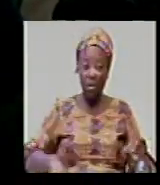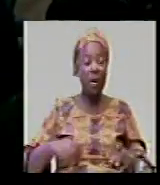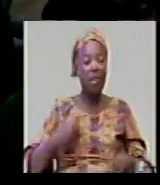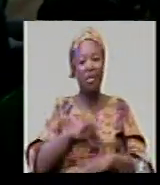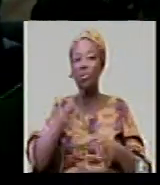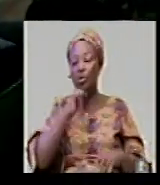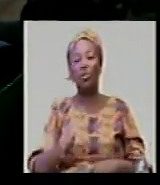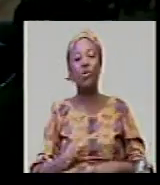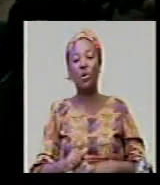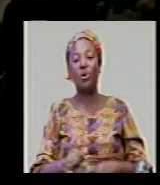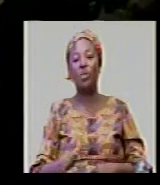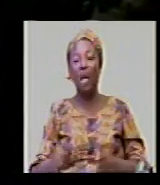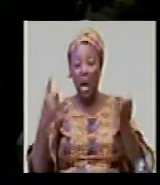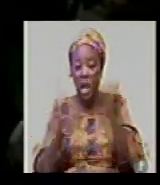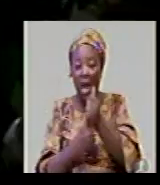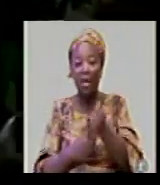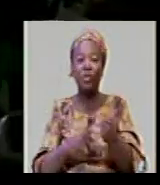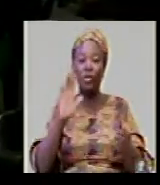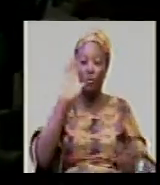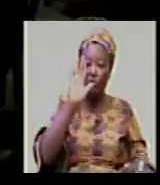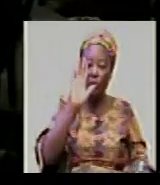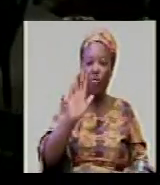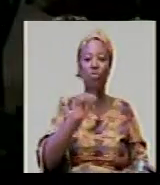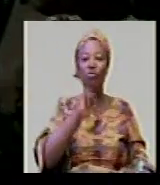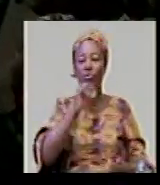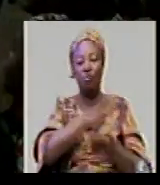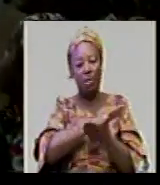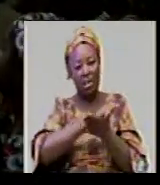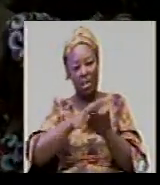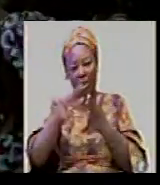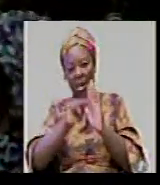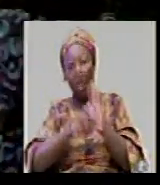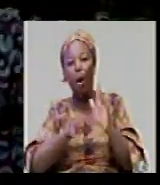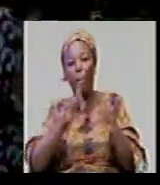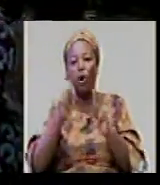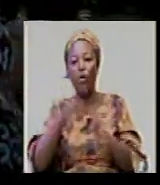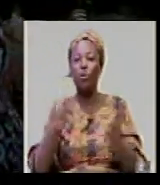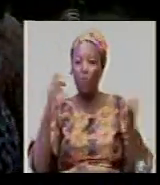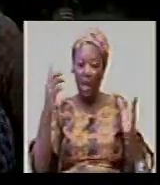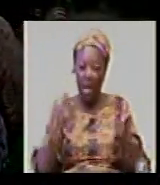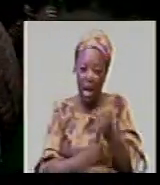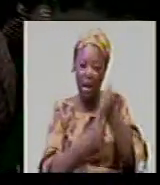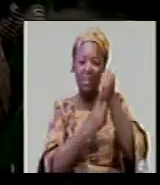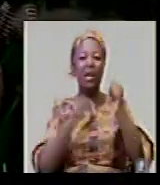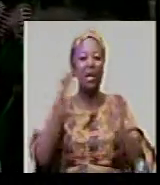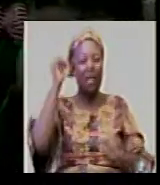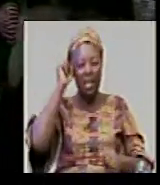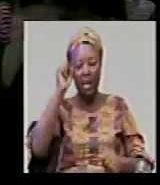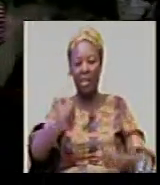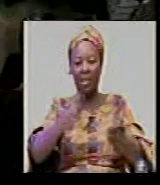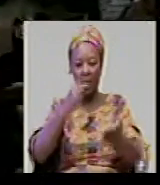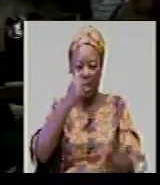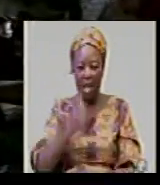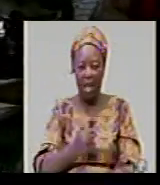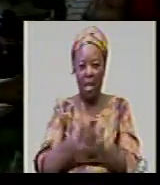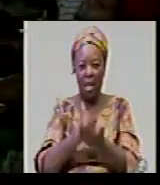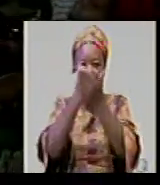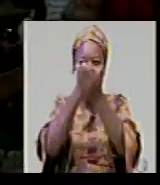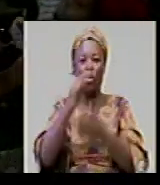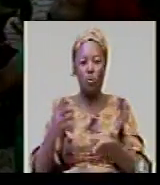he doesn't catch your uncleanness. Your catch is health. Your catch